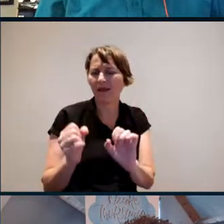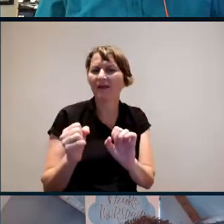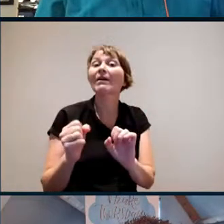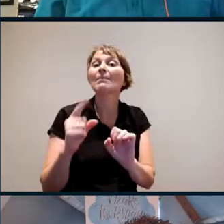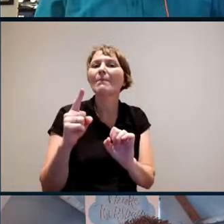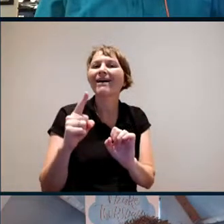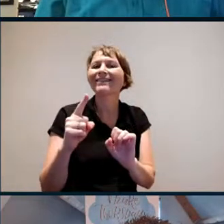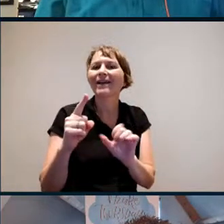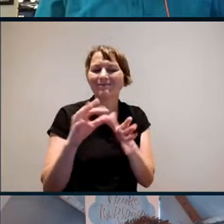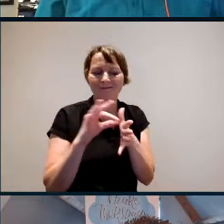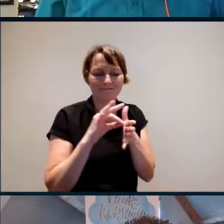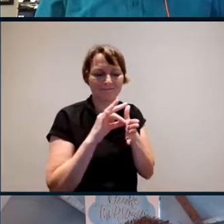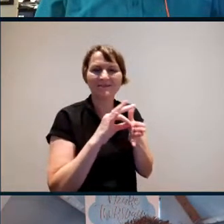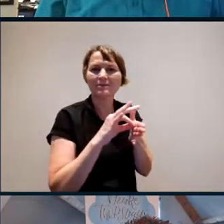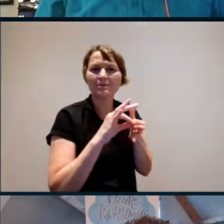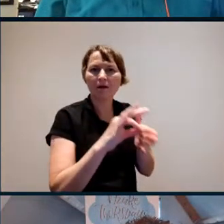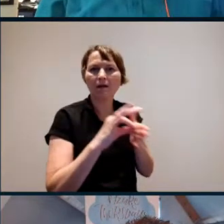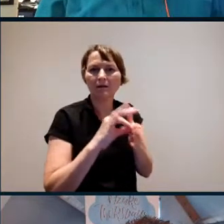is cool.